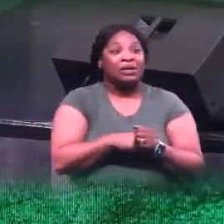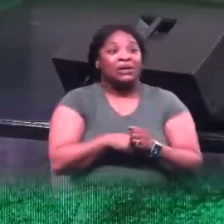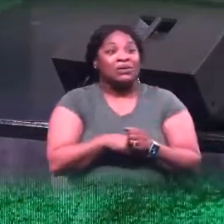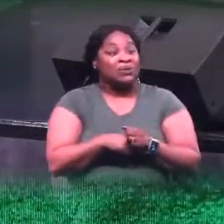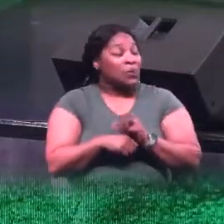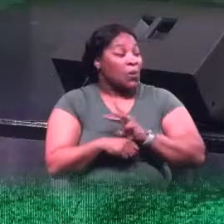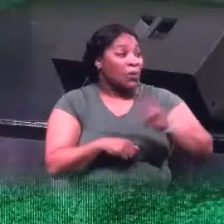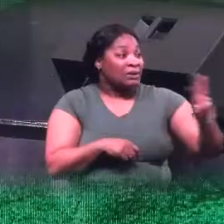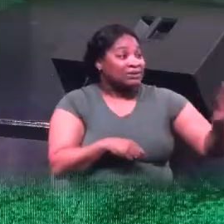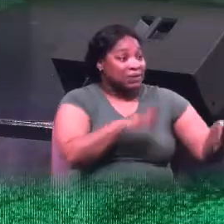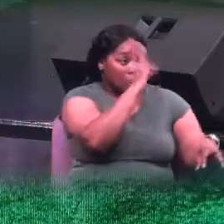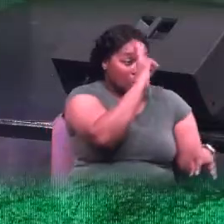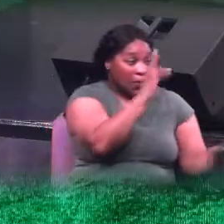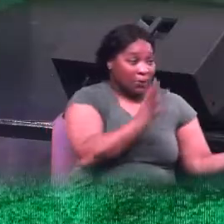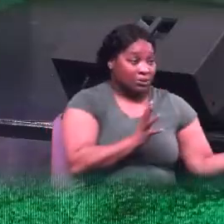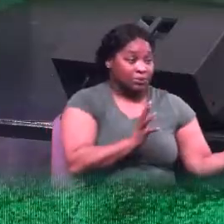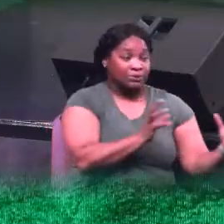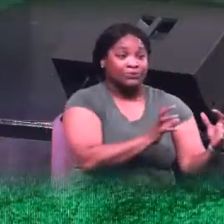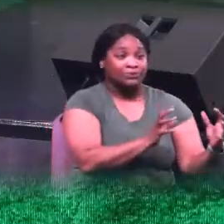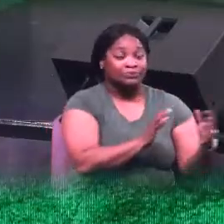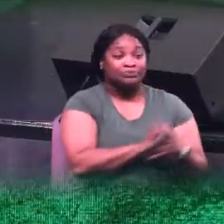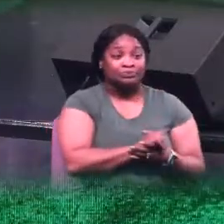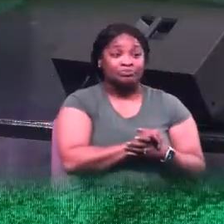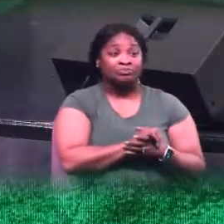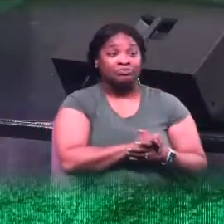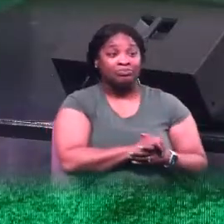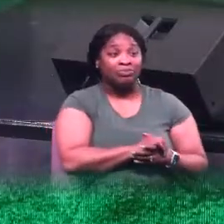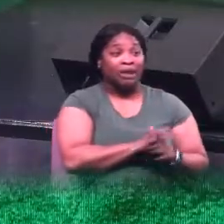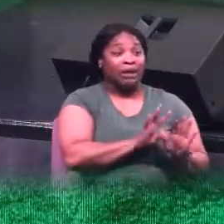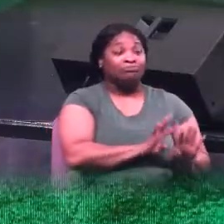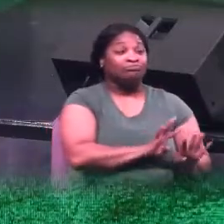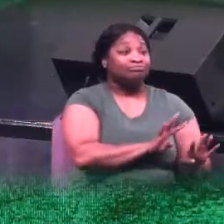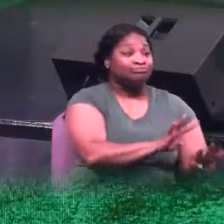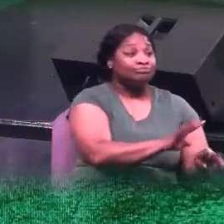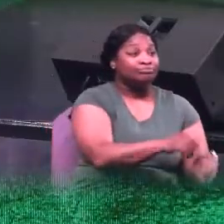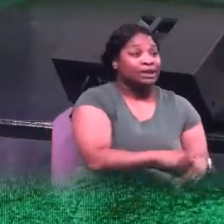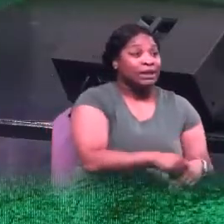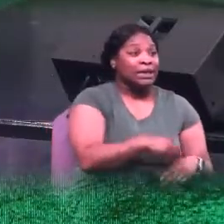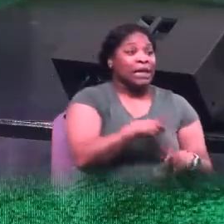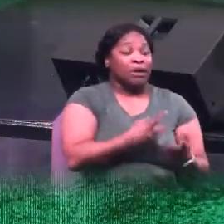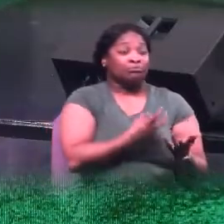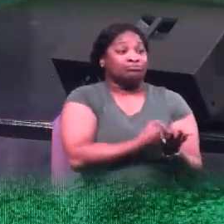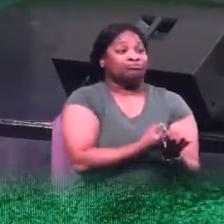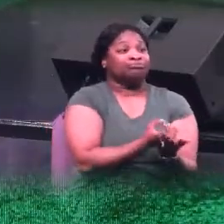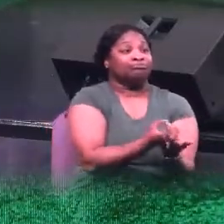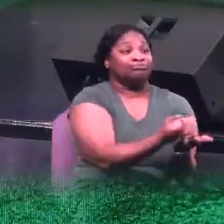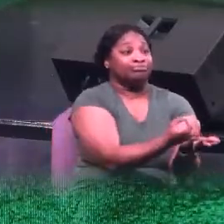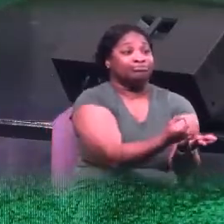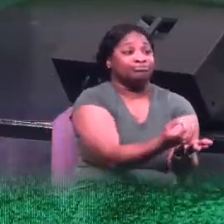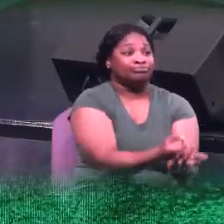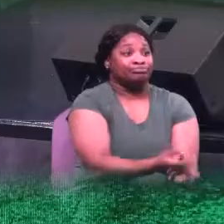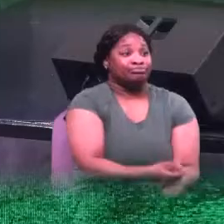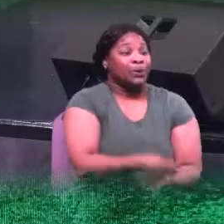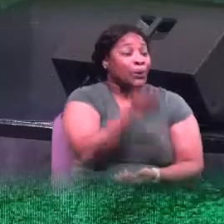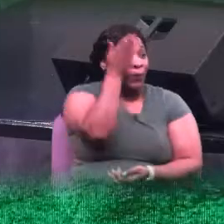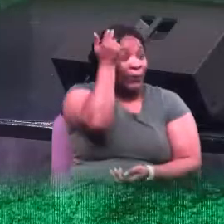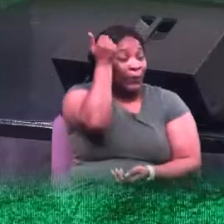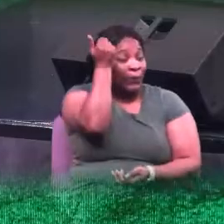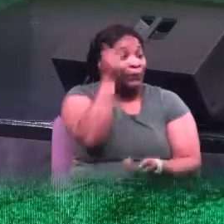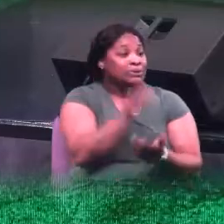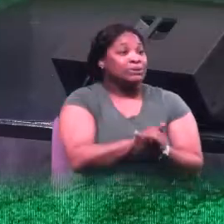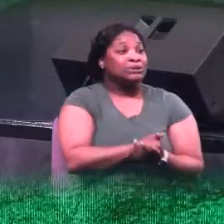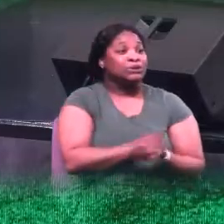city, and their processional was filled with chariots, stallions, representing